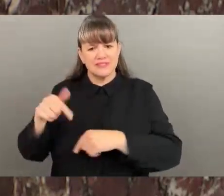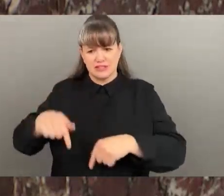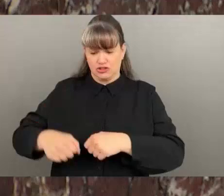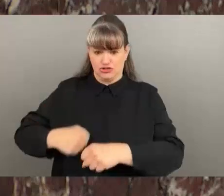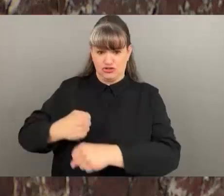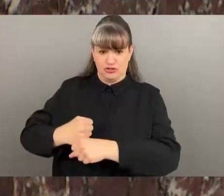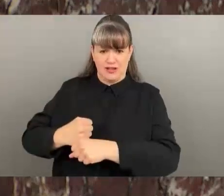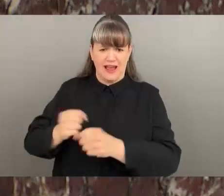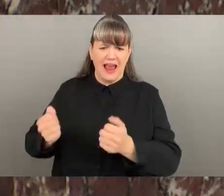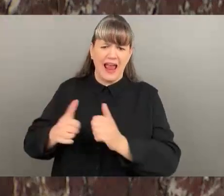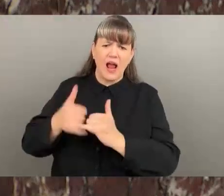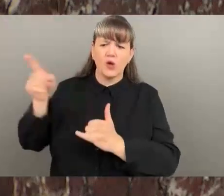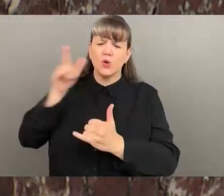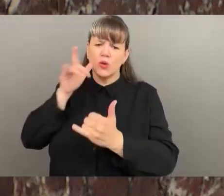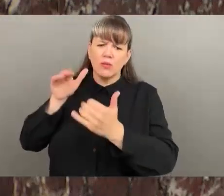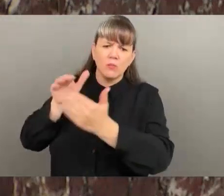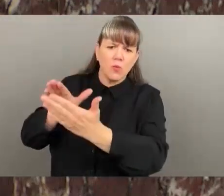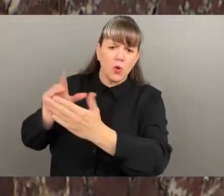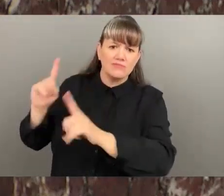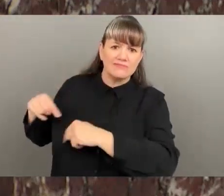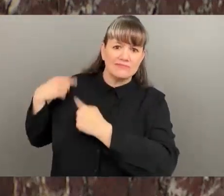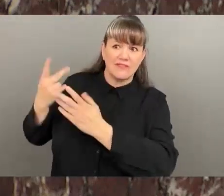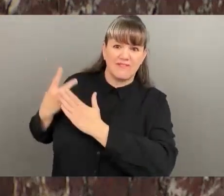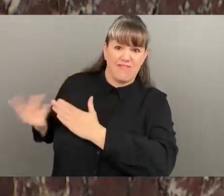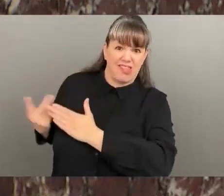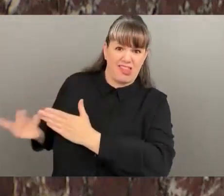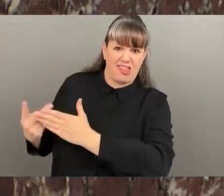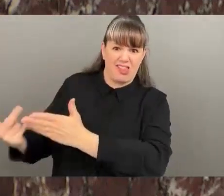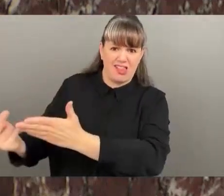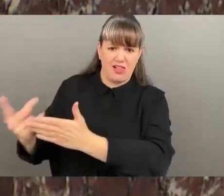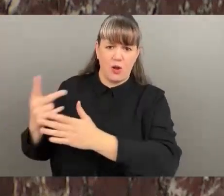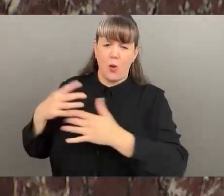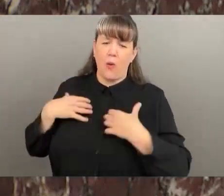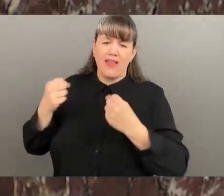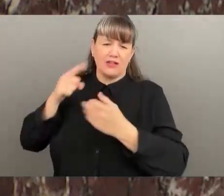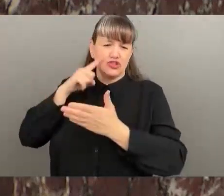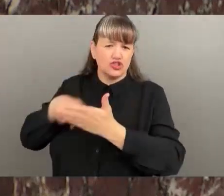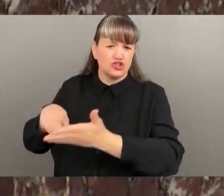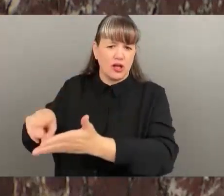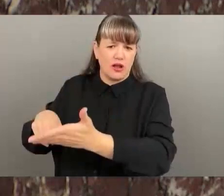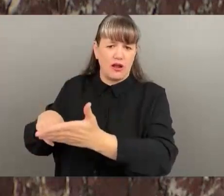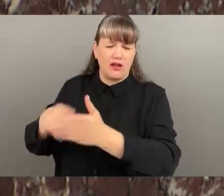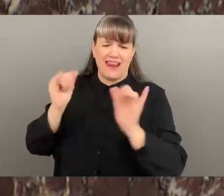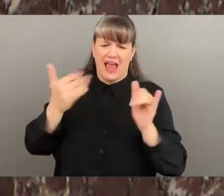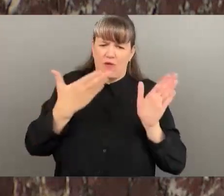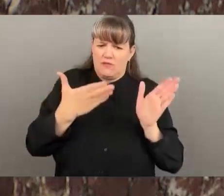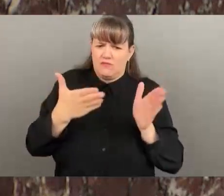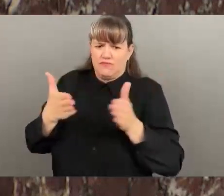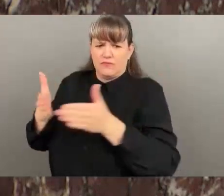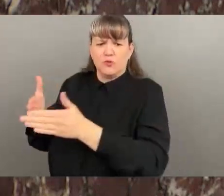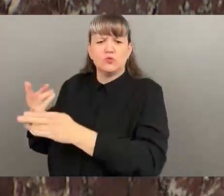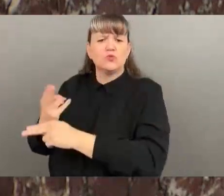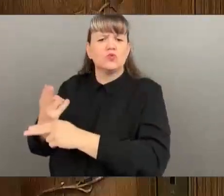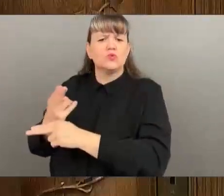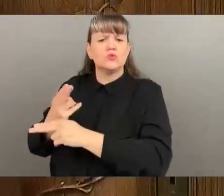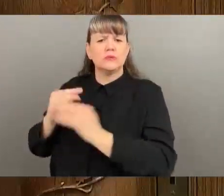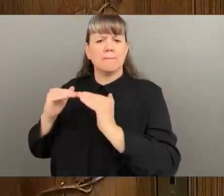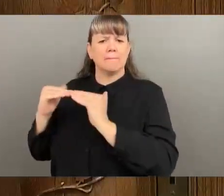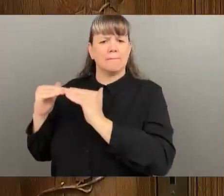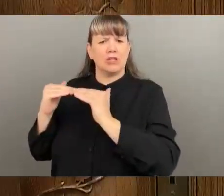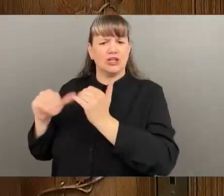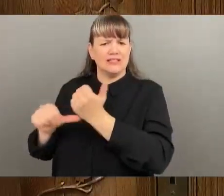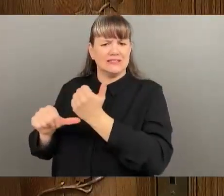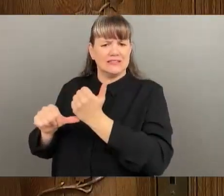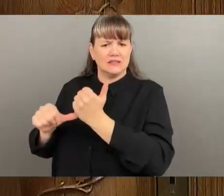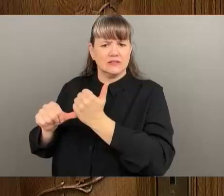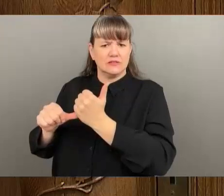response away from police officers and towards peer-assisted care teams? Thank you. Minister of